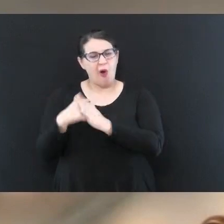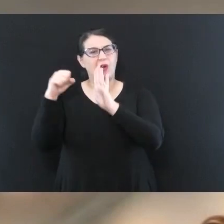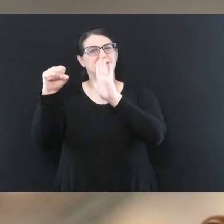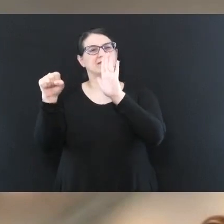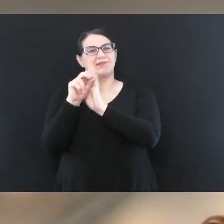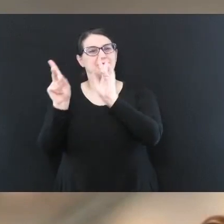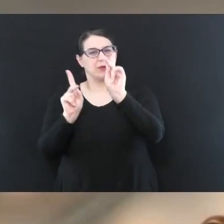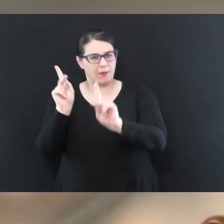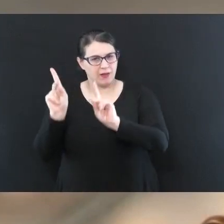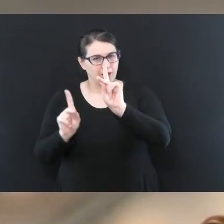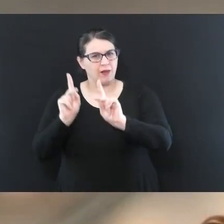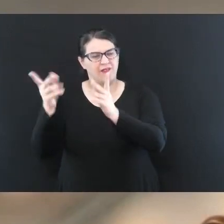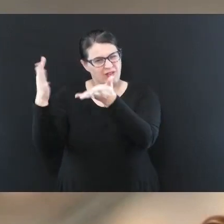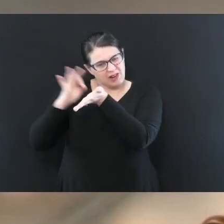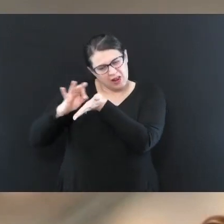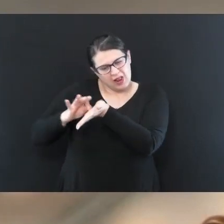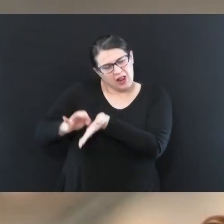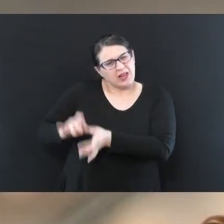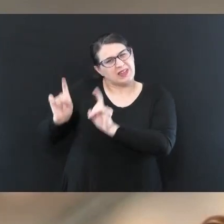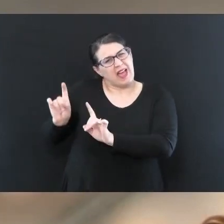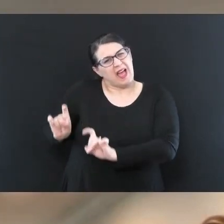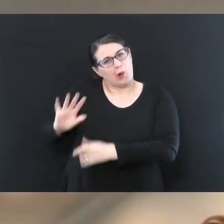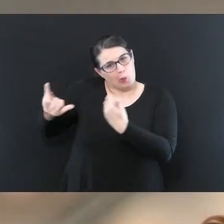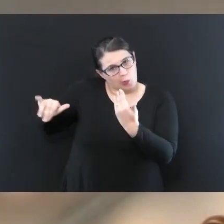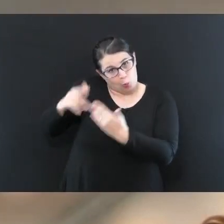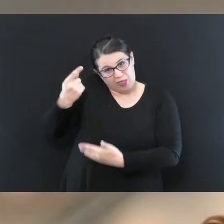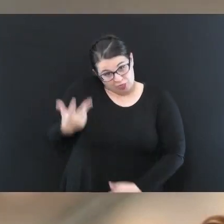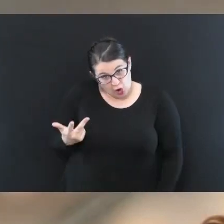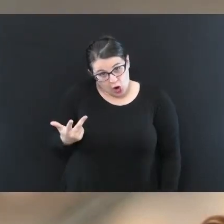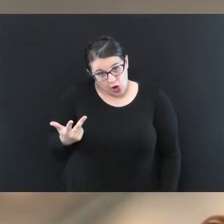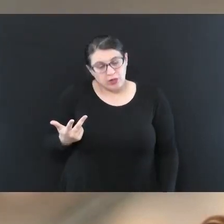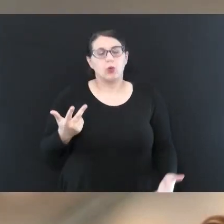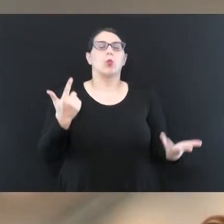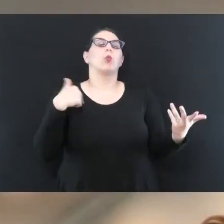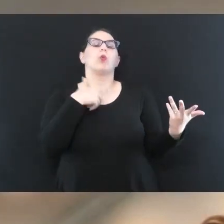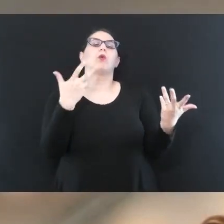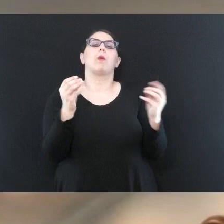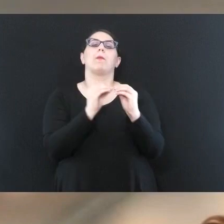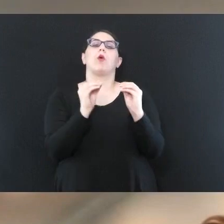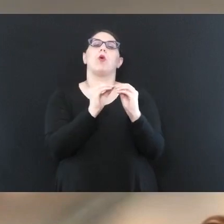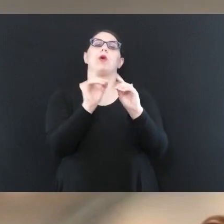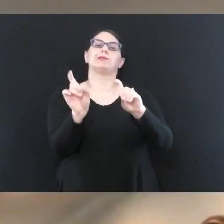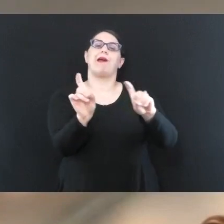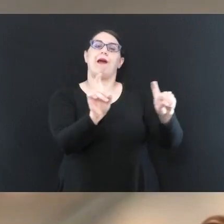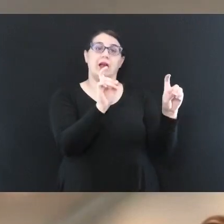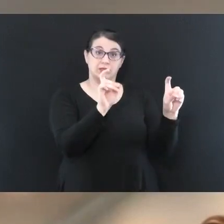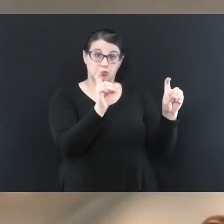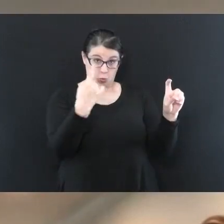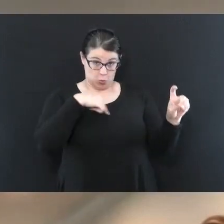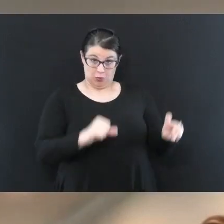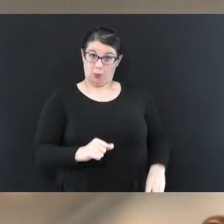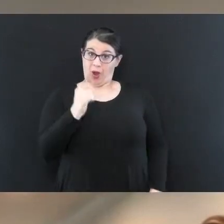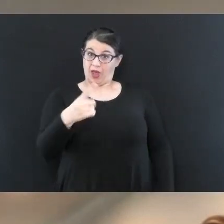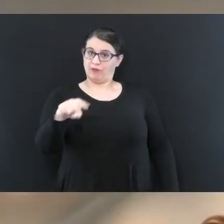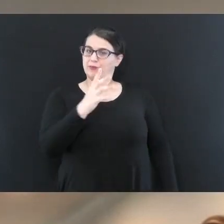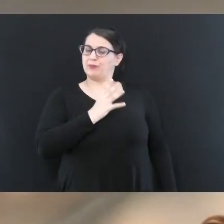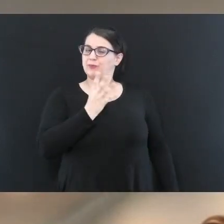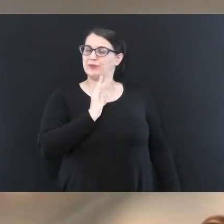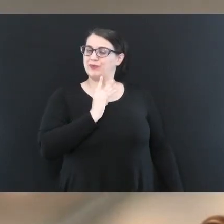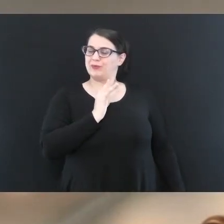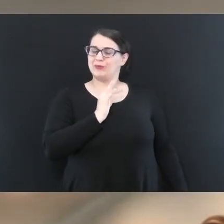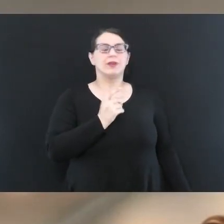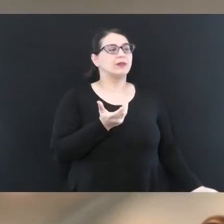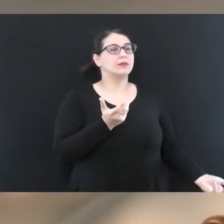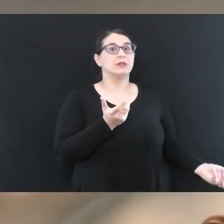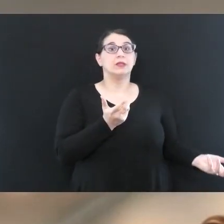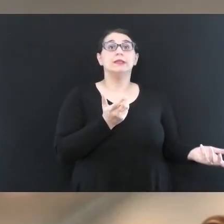numbers up 7,000 to 8,000 tests per day. So West Virginia, you're doing really well. Really proud of you. Number of deaths and the rate of people dying